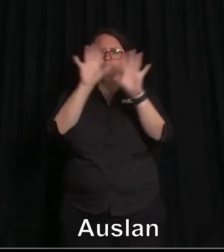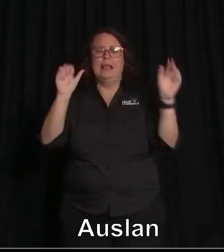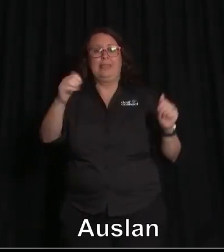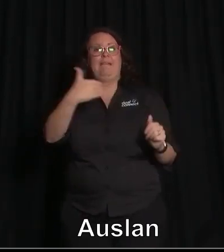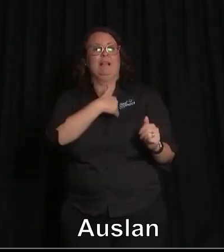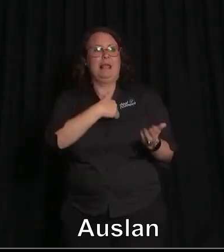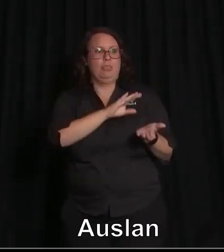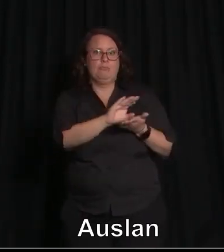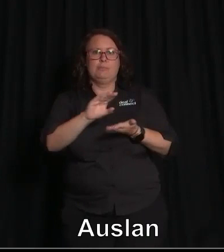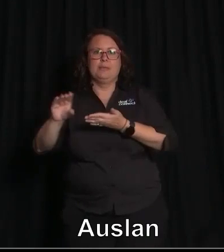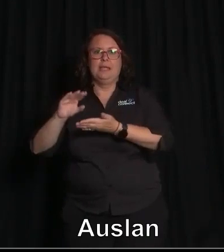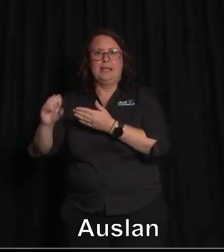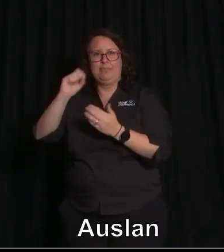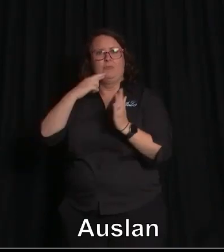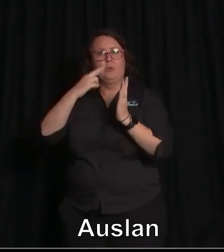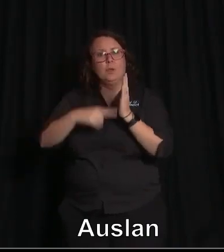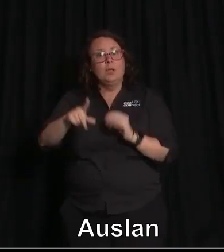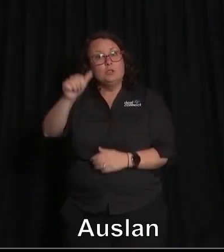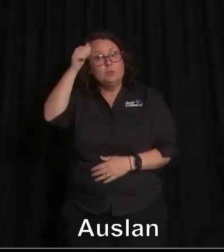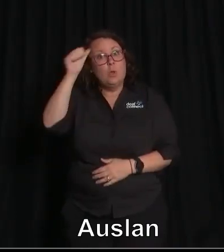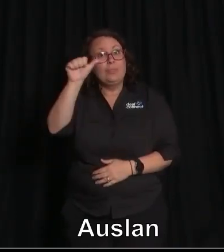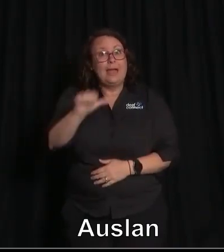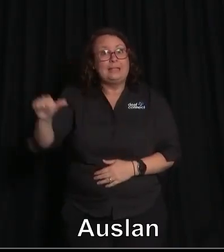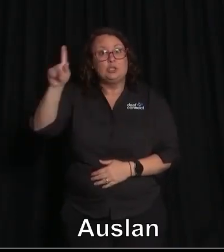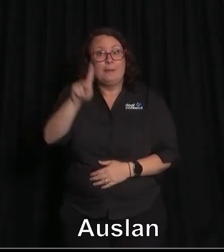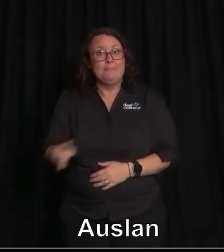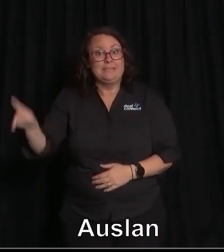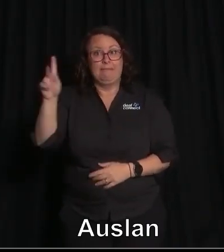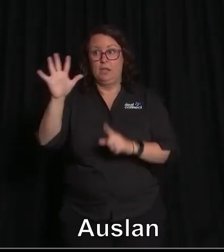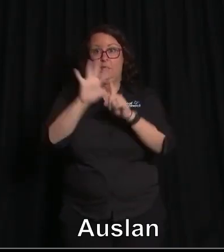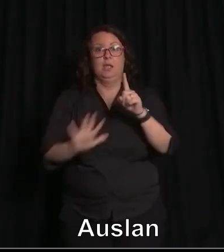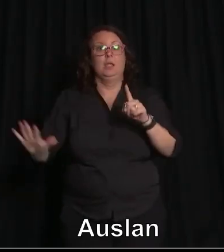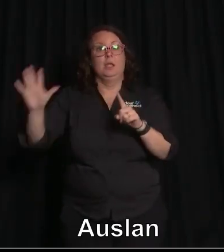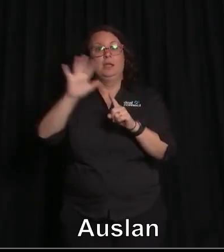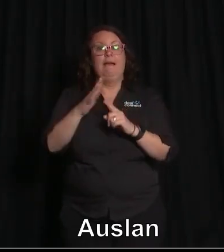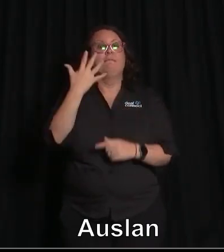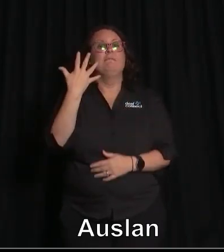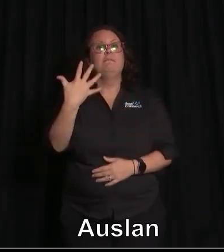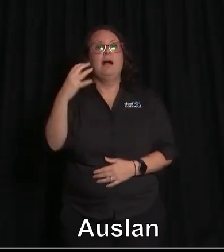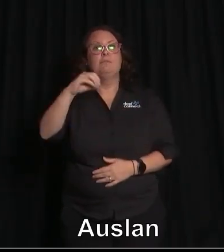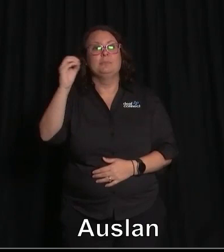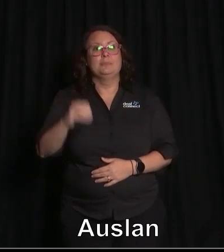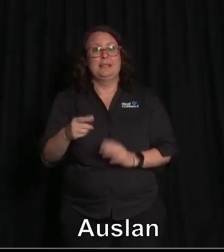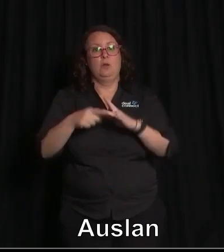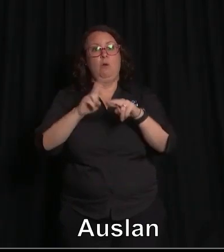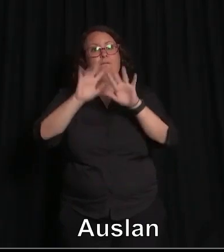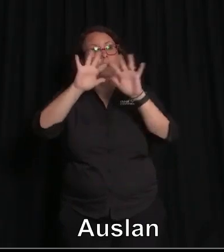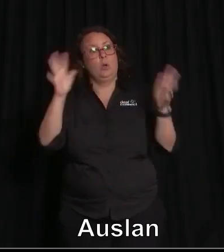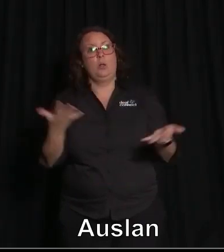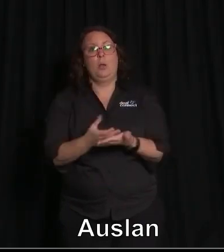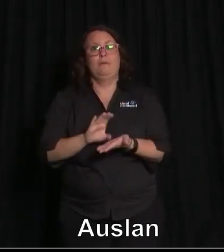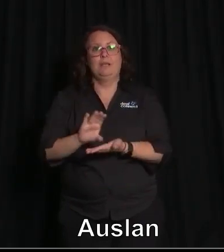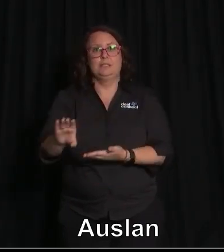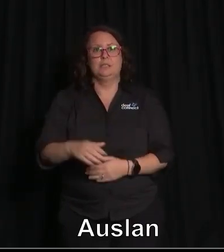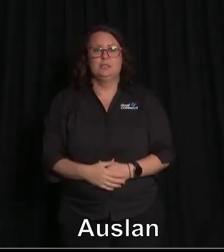report. And did you know that in Asia and Pacific region, they represent 5% of the total global funding, despite